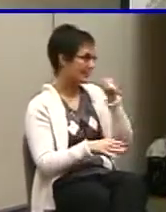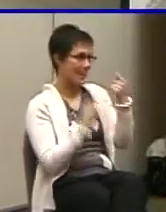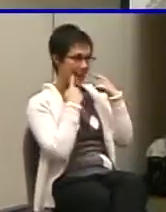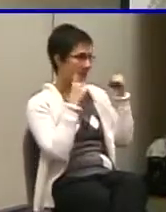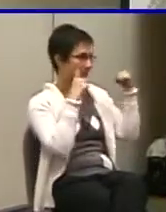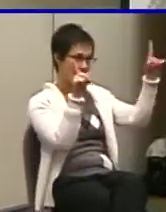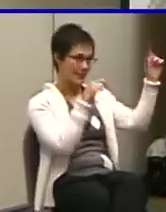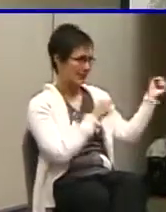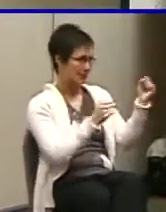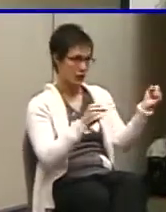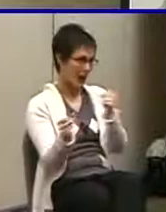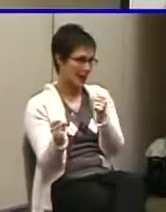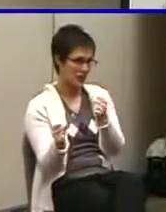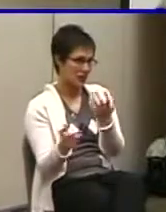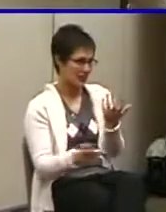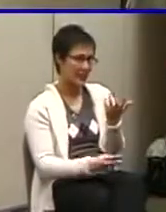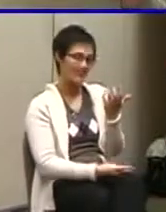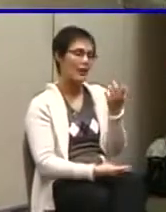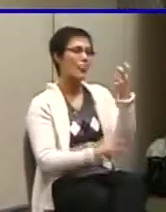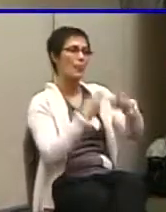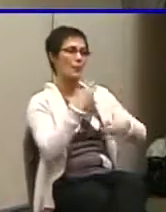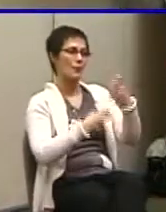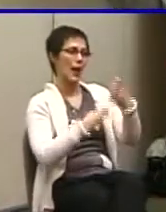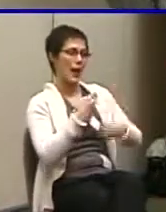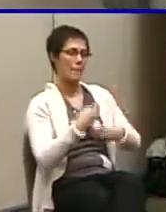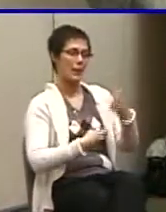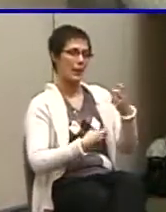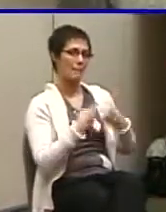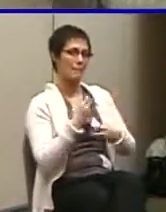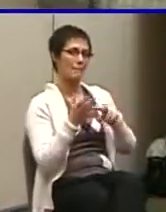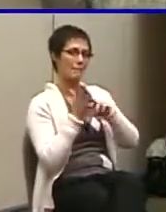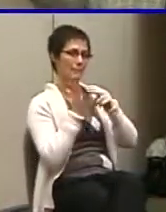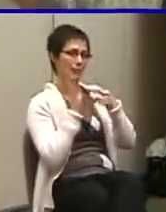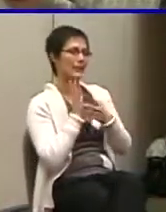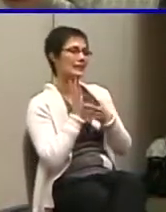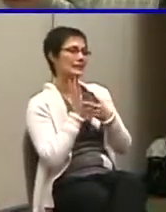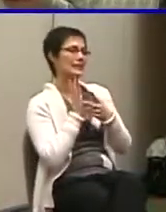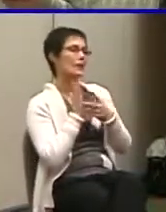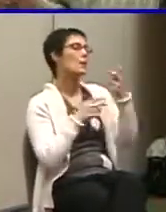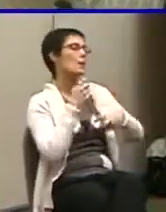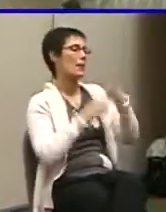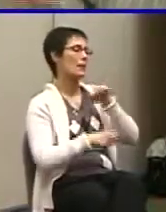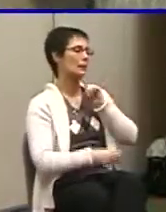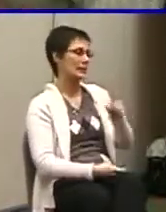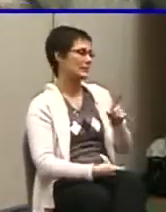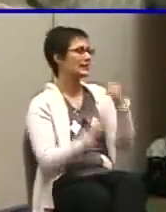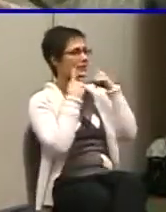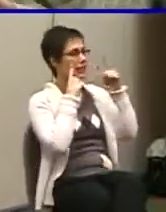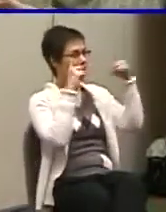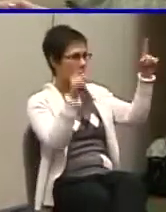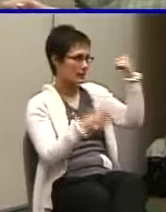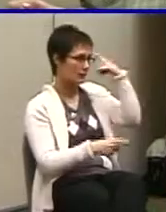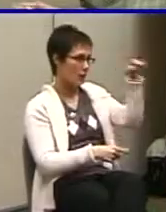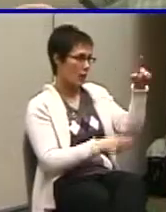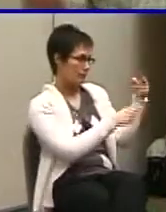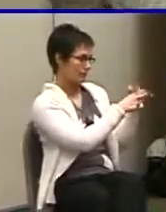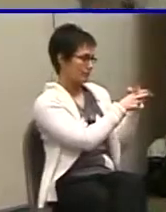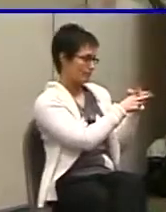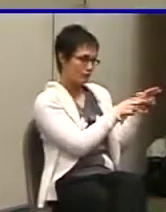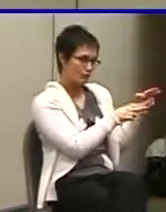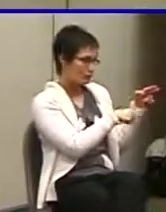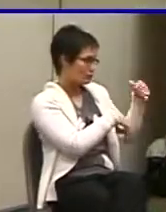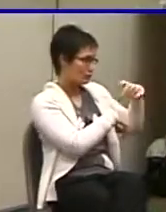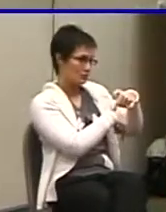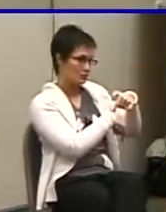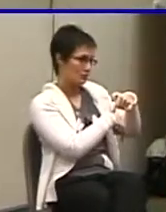effective. Okay? Now the problem is, it's effective for a very short period of time. So if I go, Jill